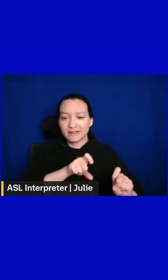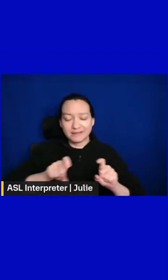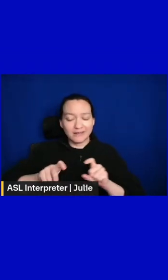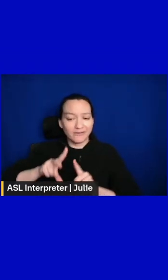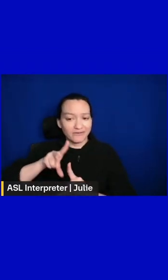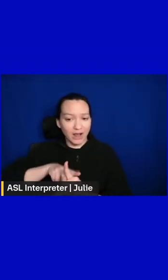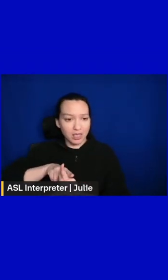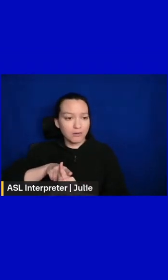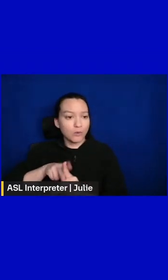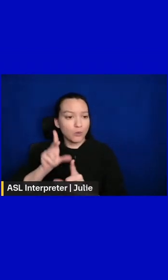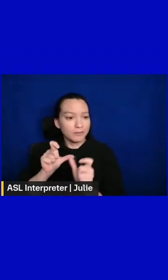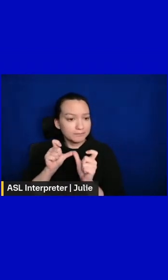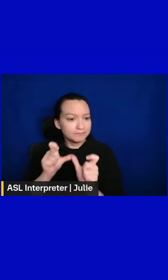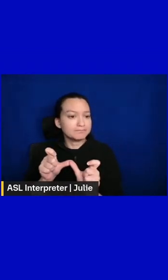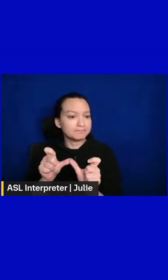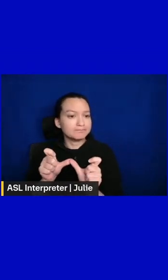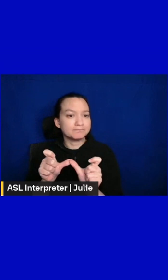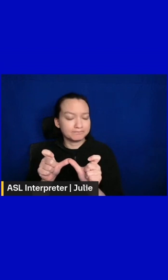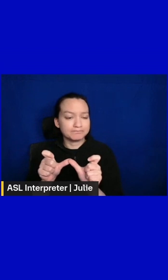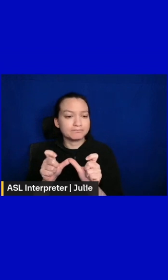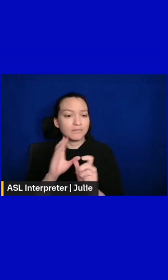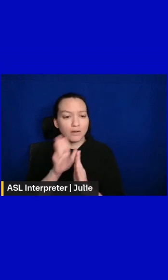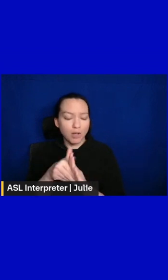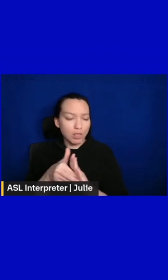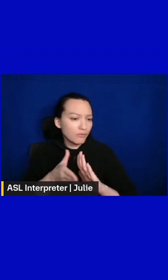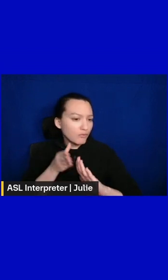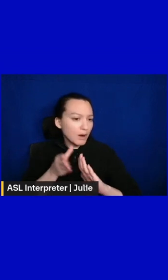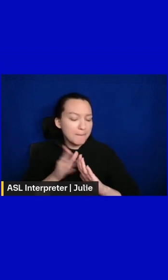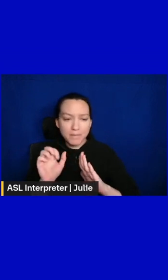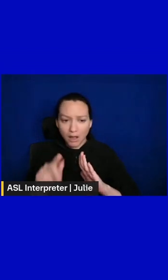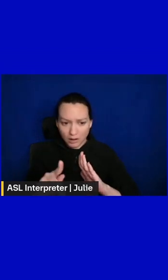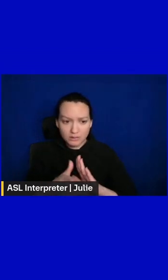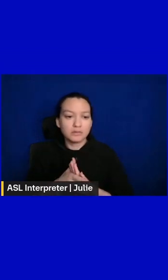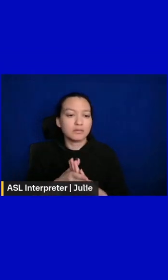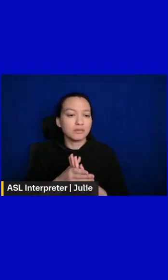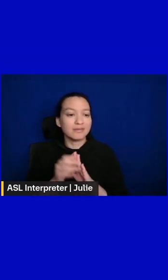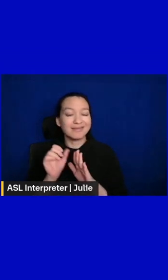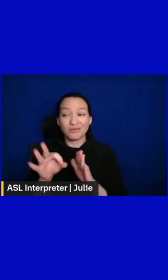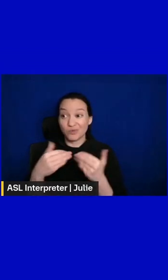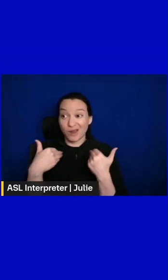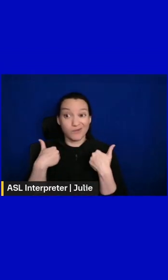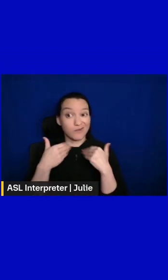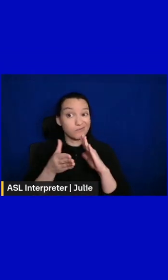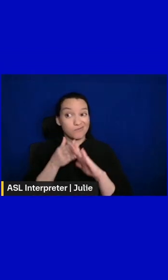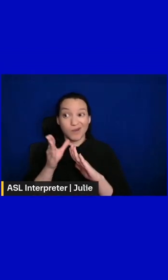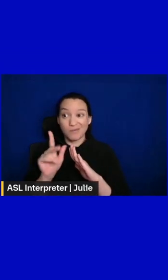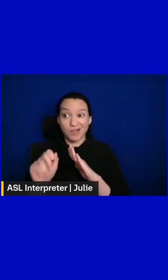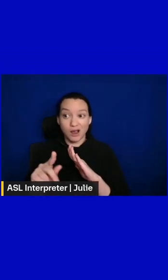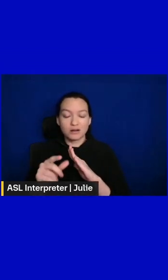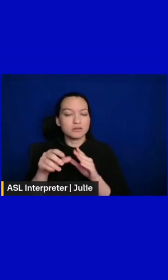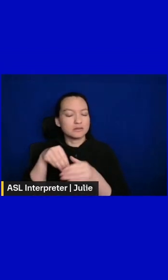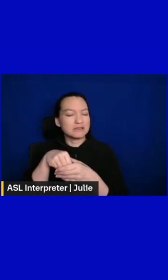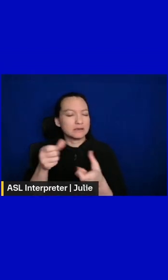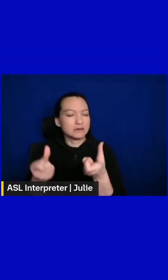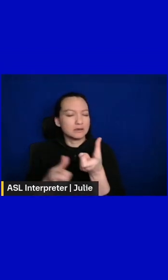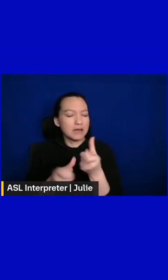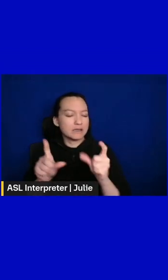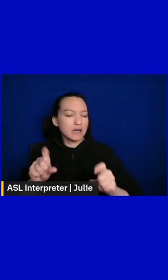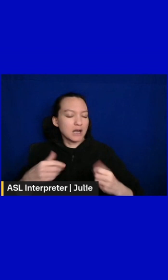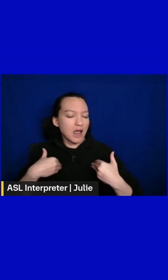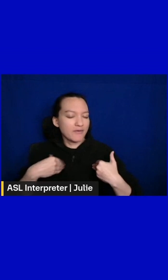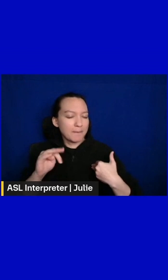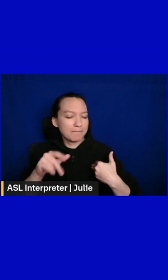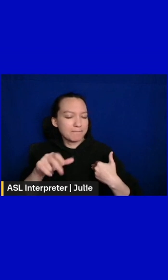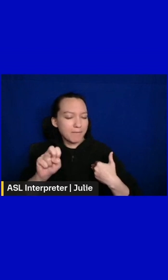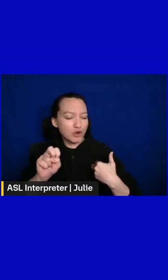and that'll contain the state for all run blocks. Now, if you have a run block within your test that has a module block, it'll